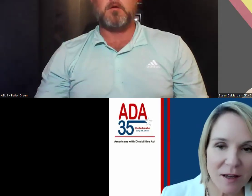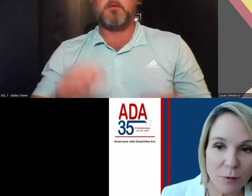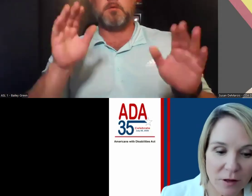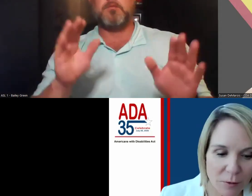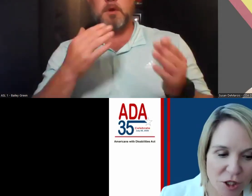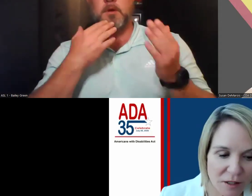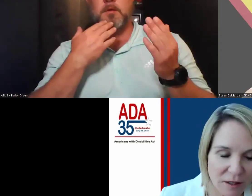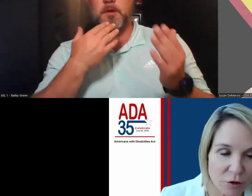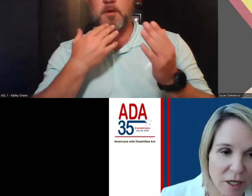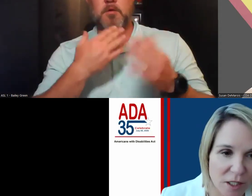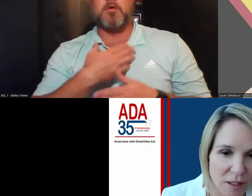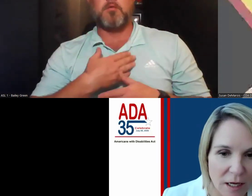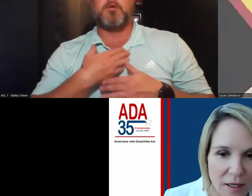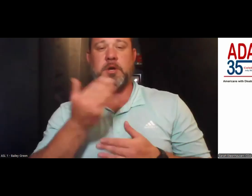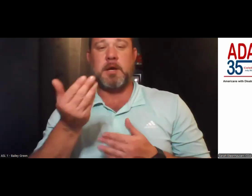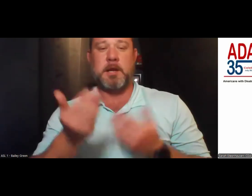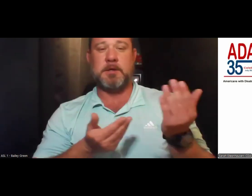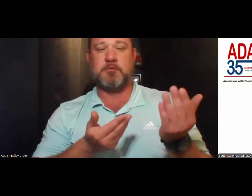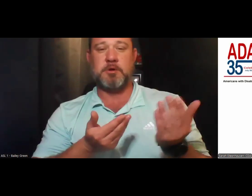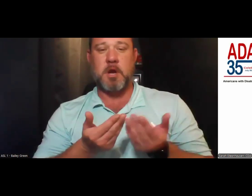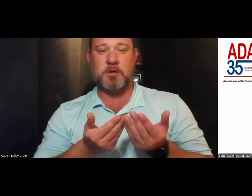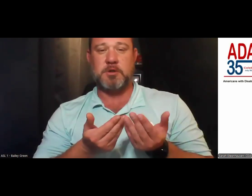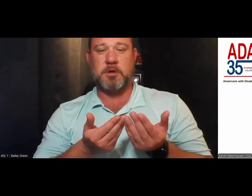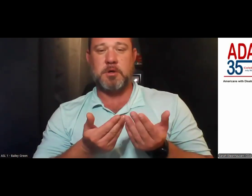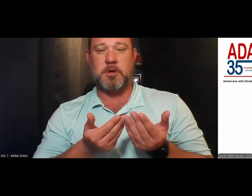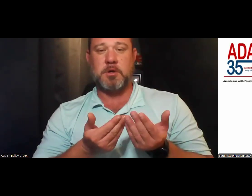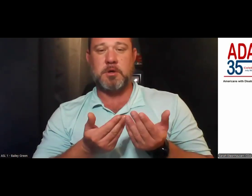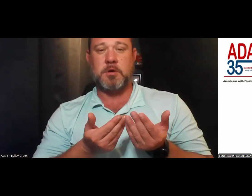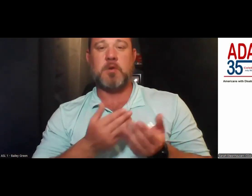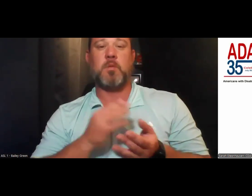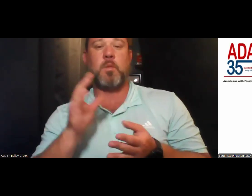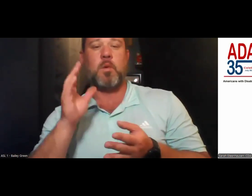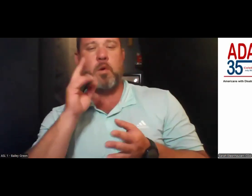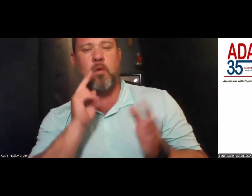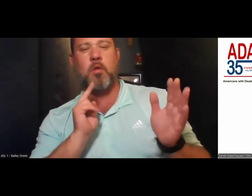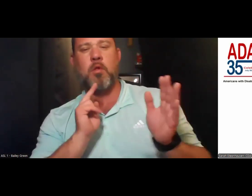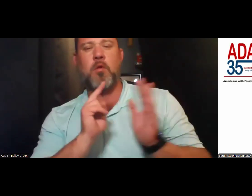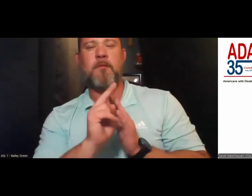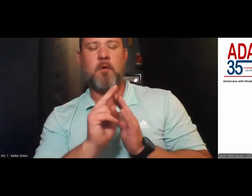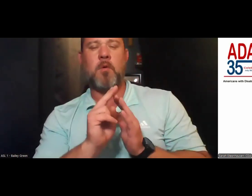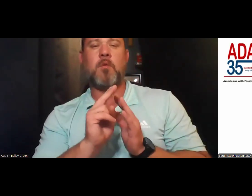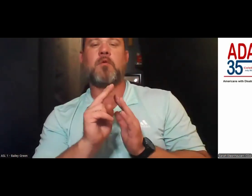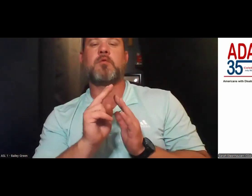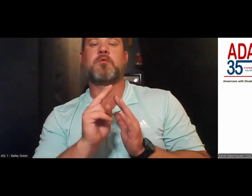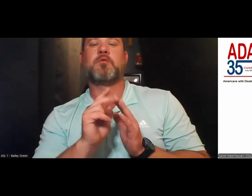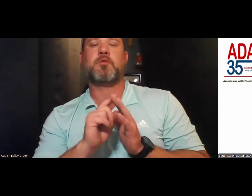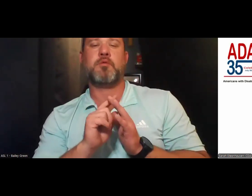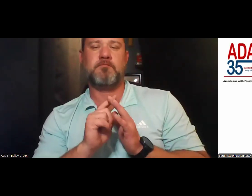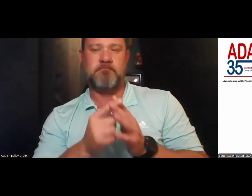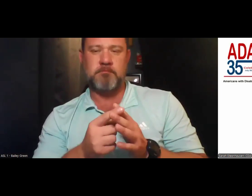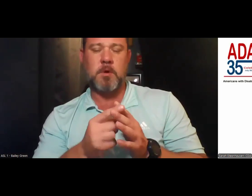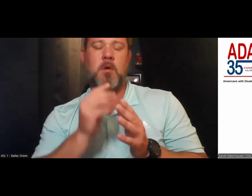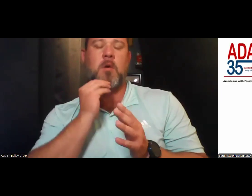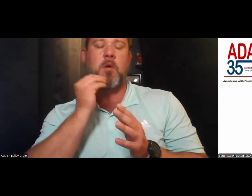Susan. I really appreciate the introduction. And we're really looking forward to releasing our home and